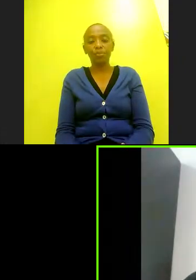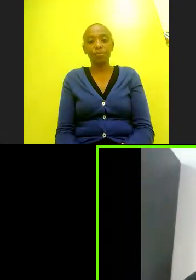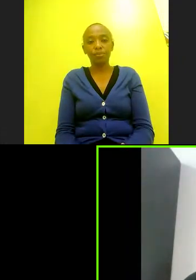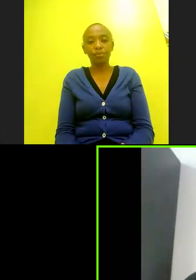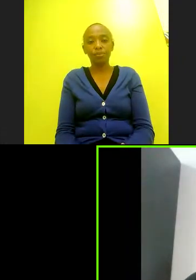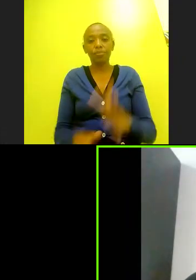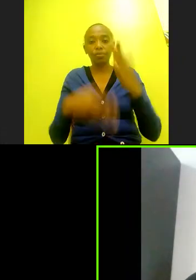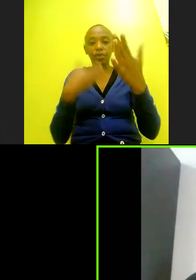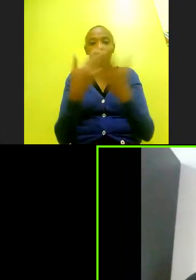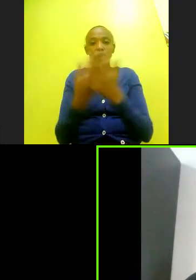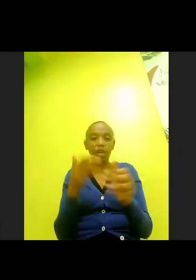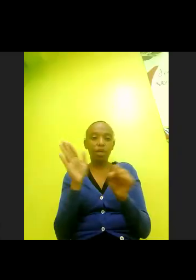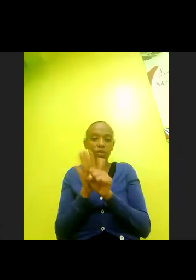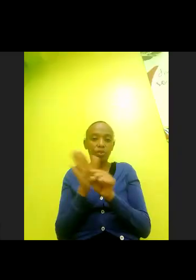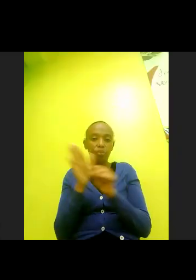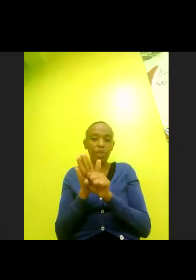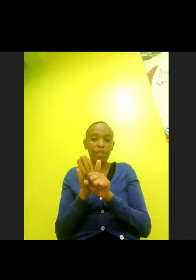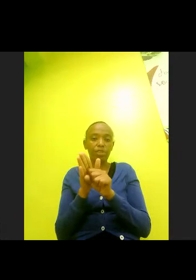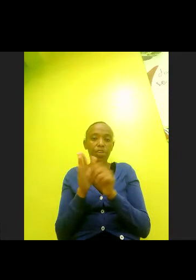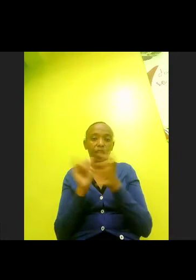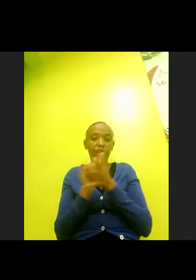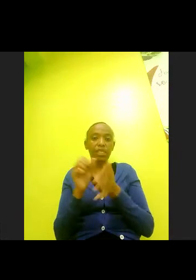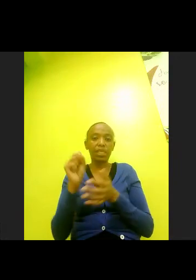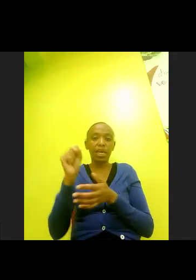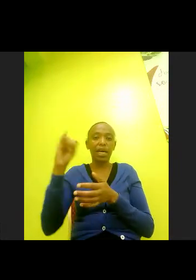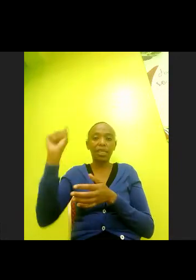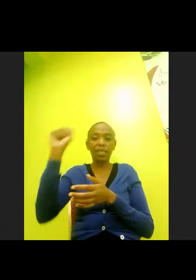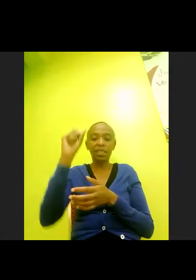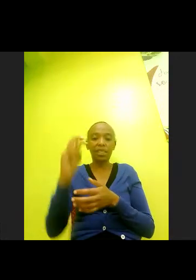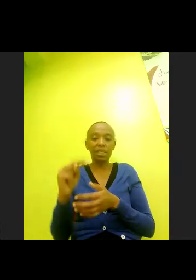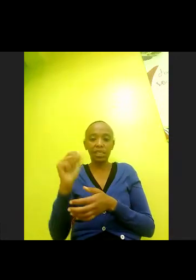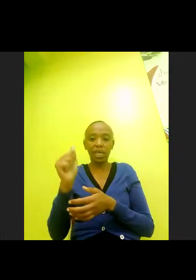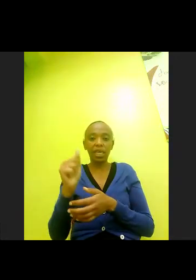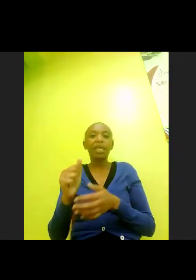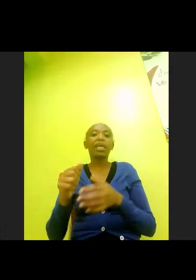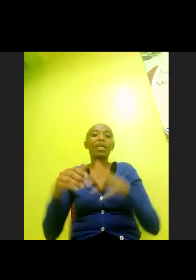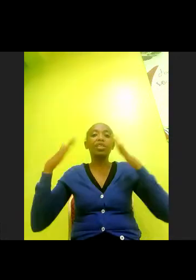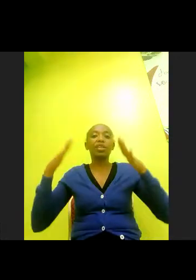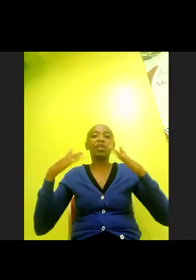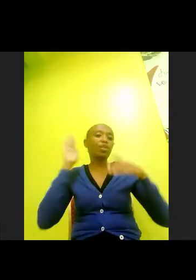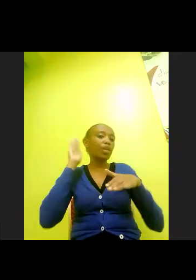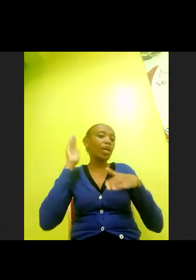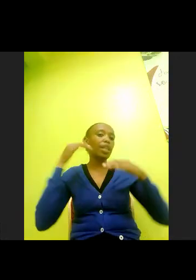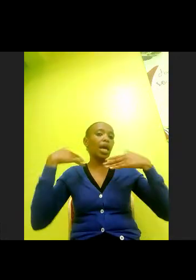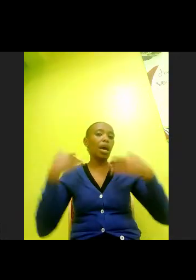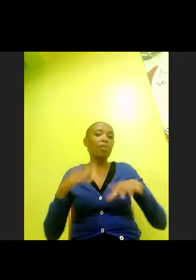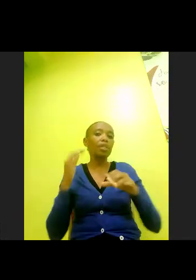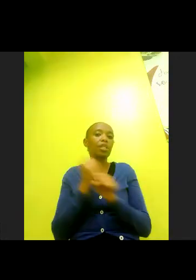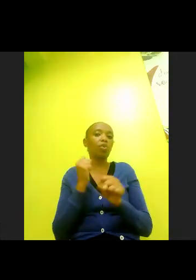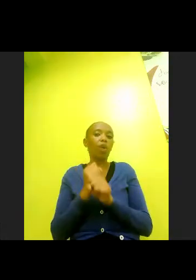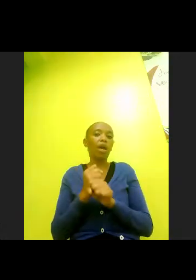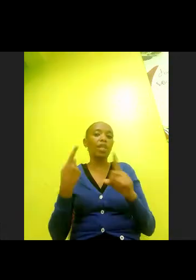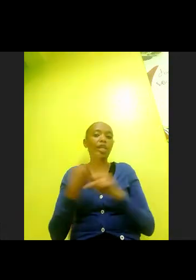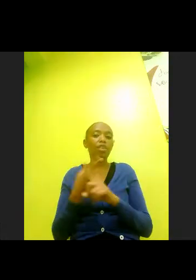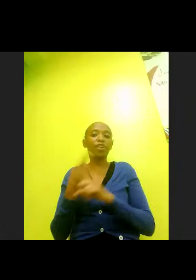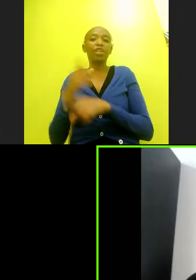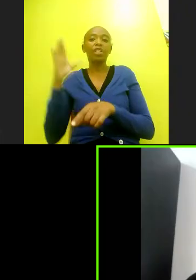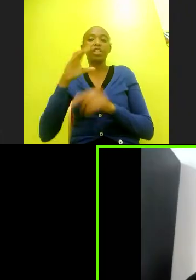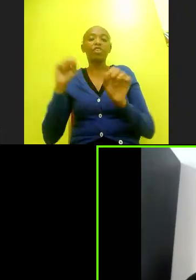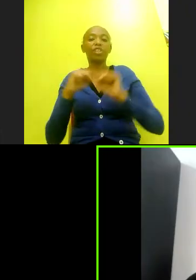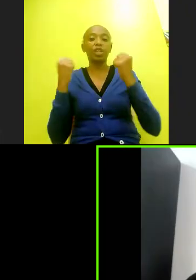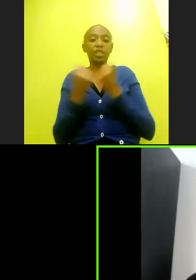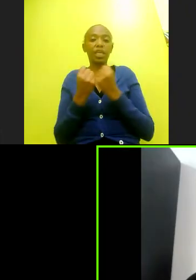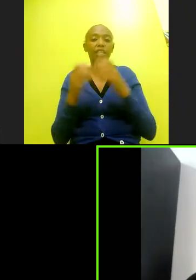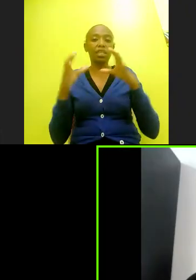Thank you so much for that, Aisha. It's great to hear the amazing work the different civil society organizations within